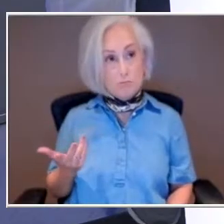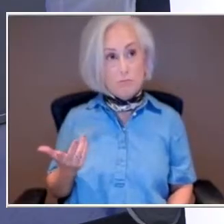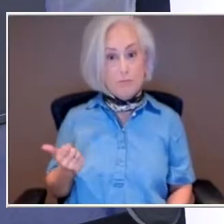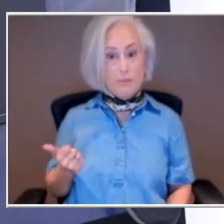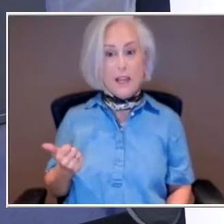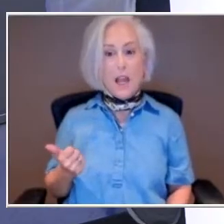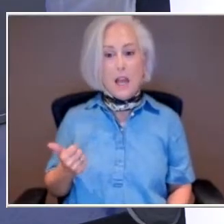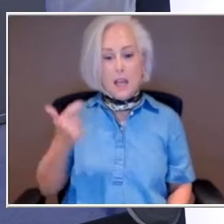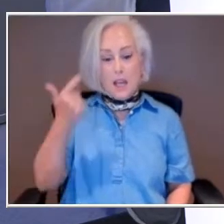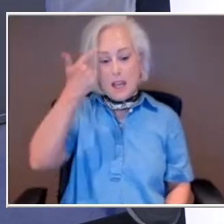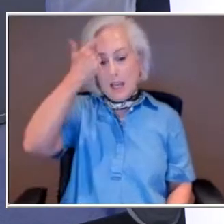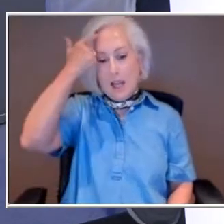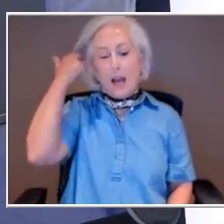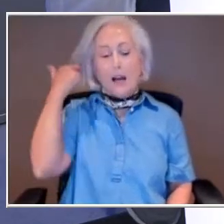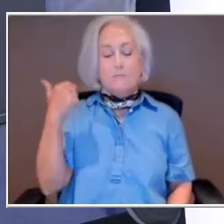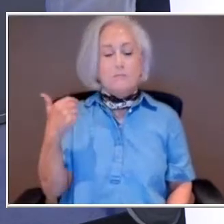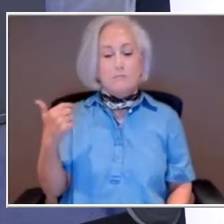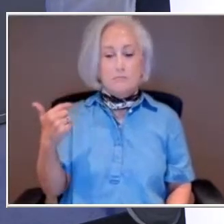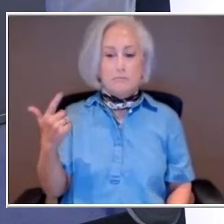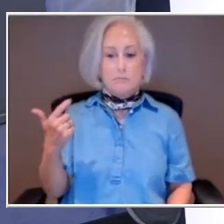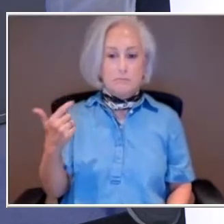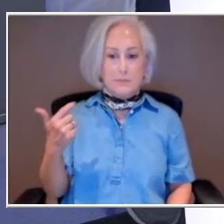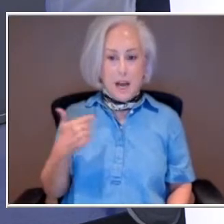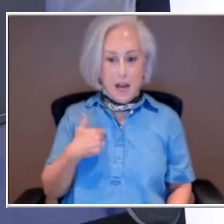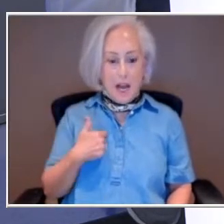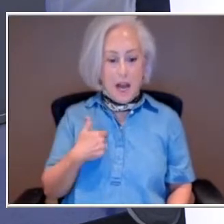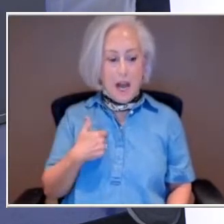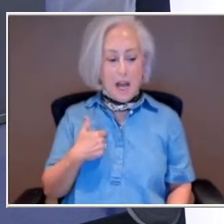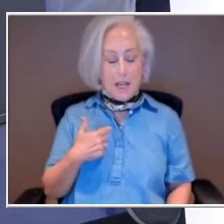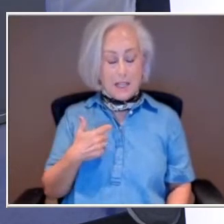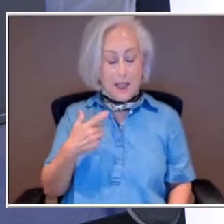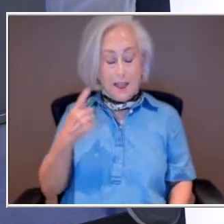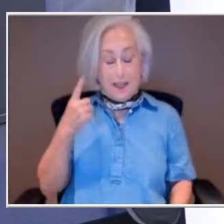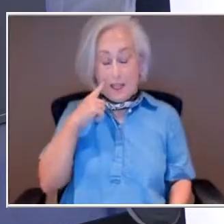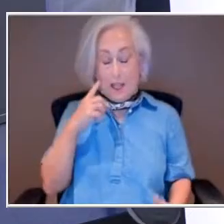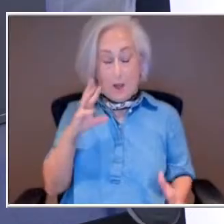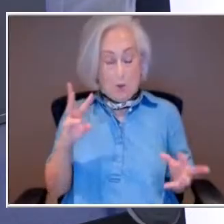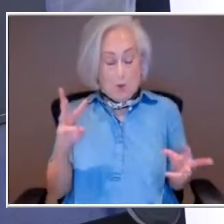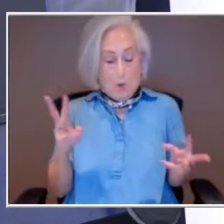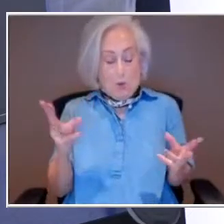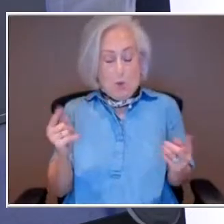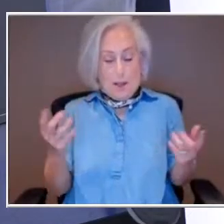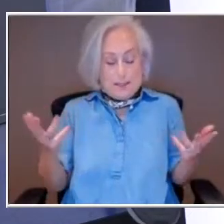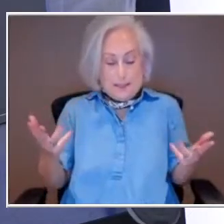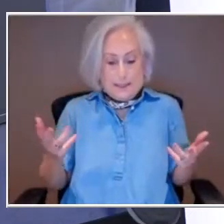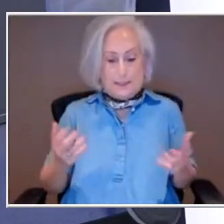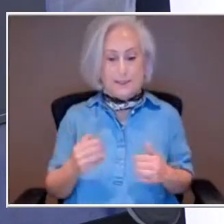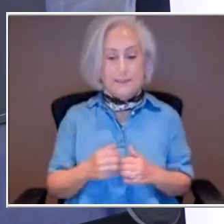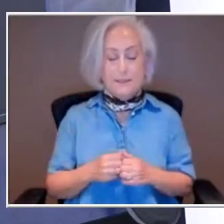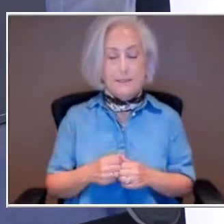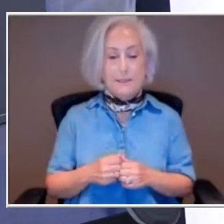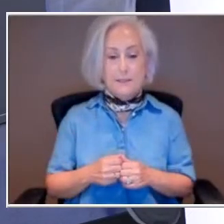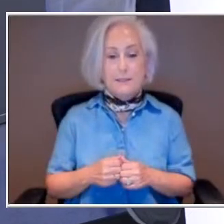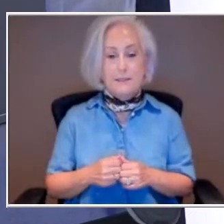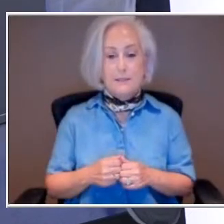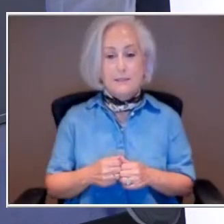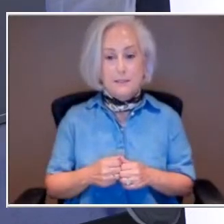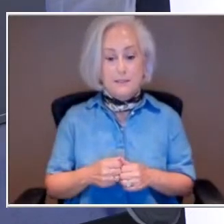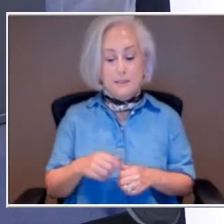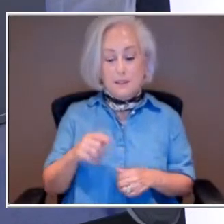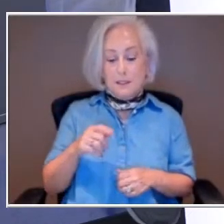did kind of go into my what, kind of thing, and she said, I will have